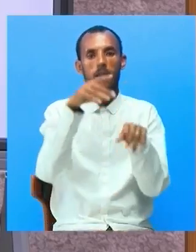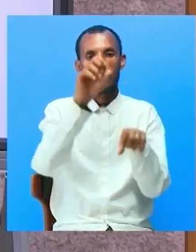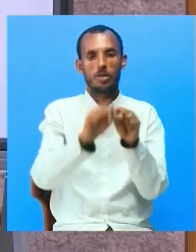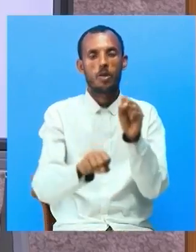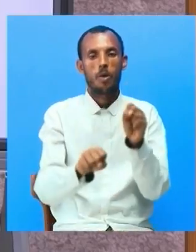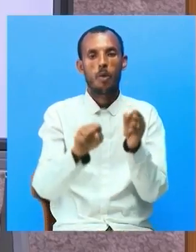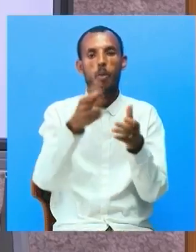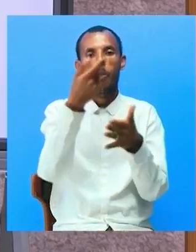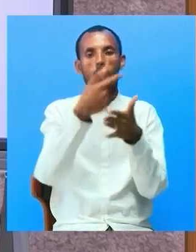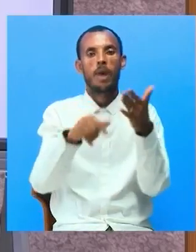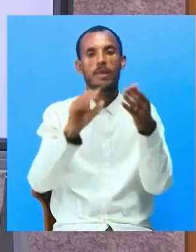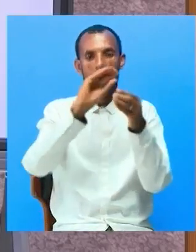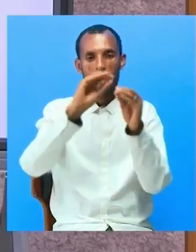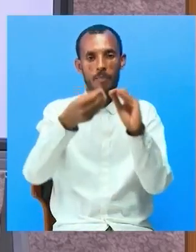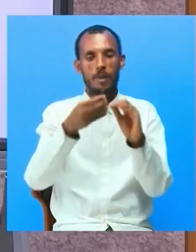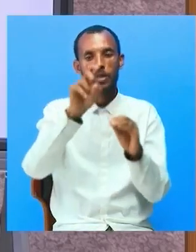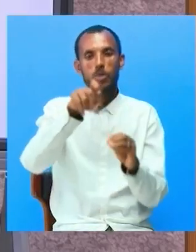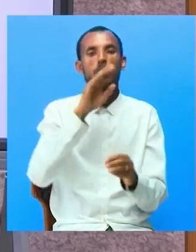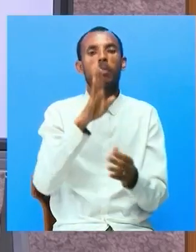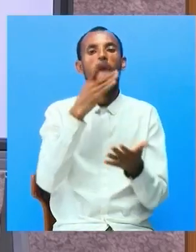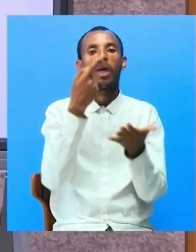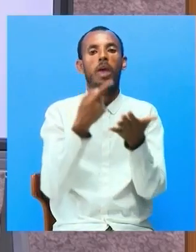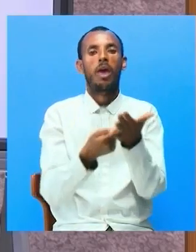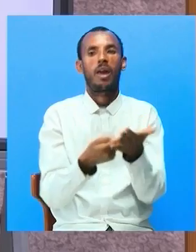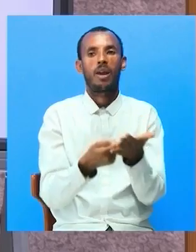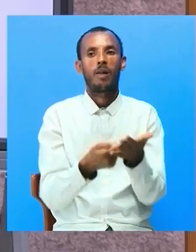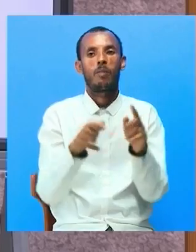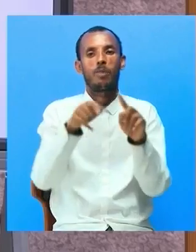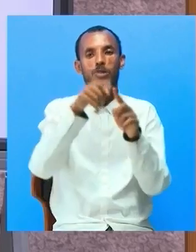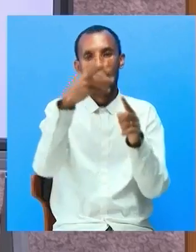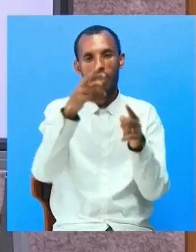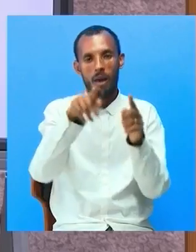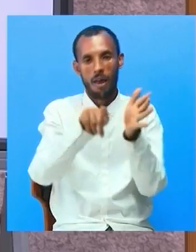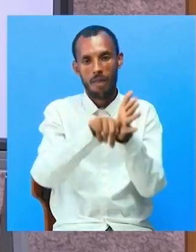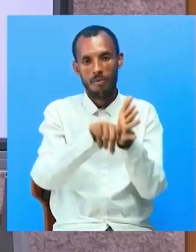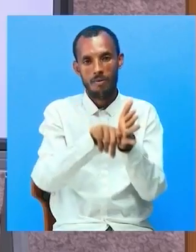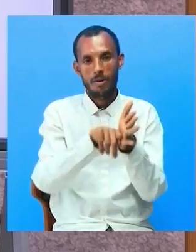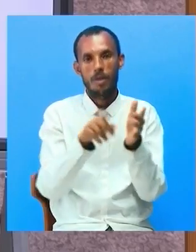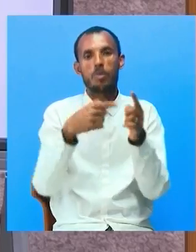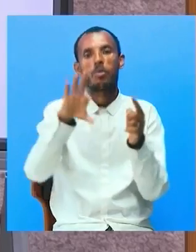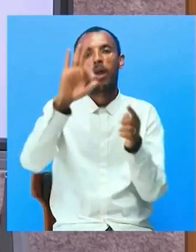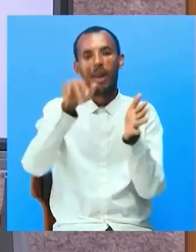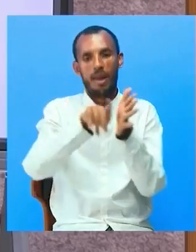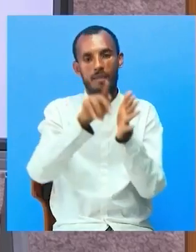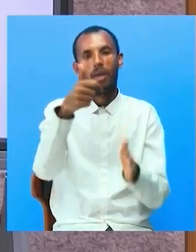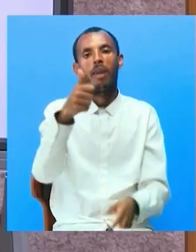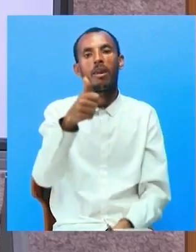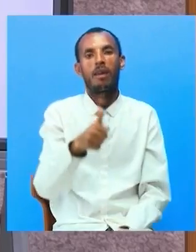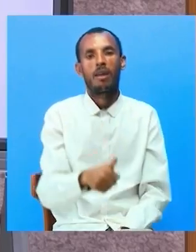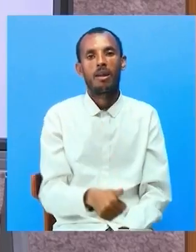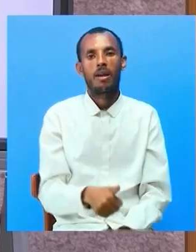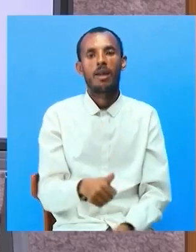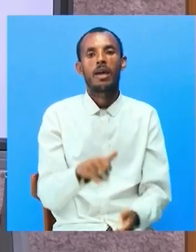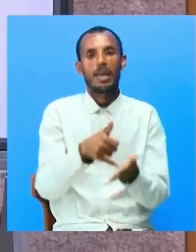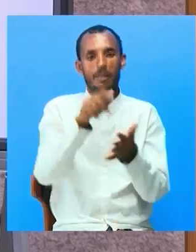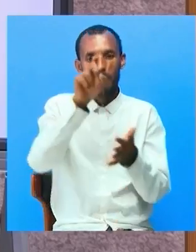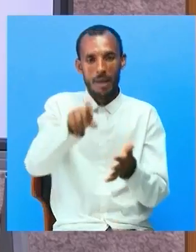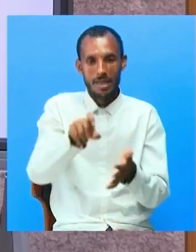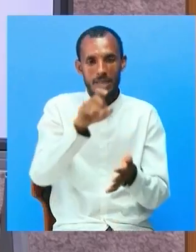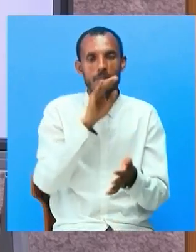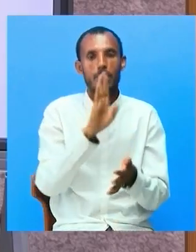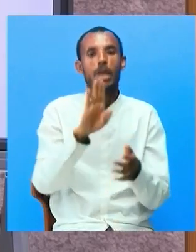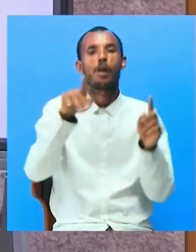Okay, so what number should be here? Positive or negative? To get a negative number, it must